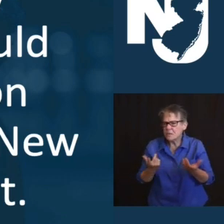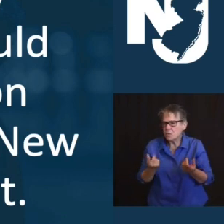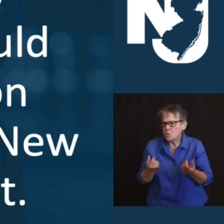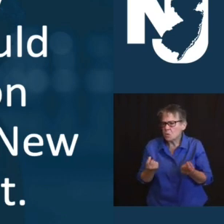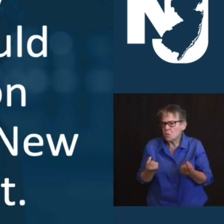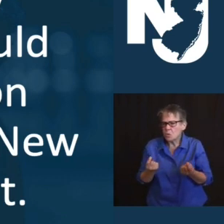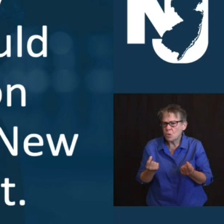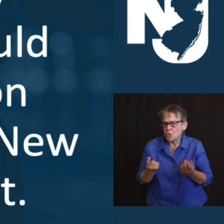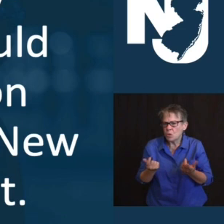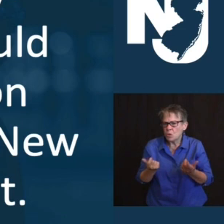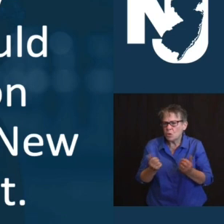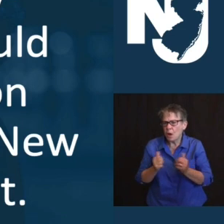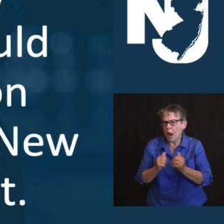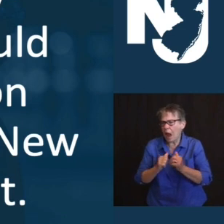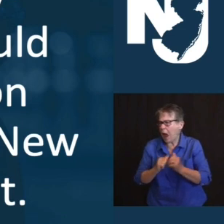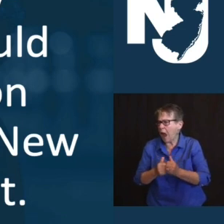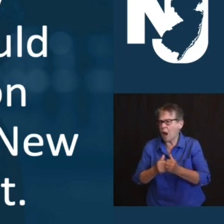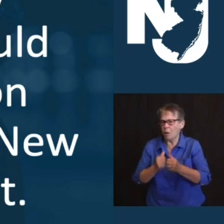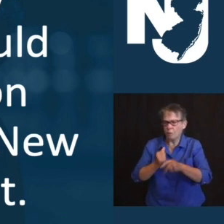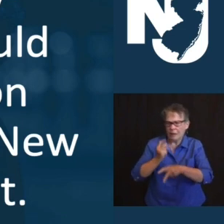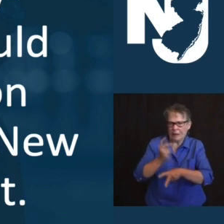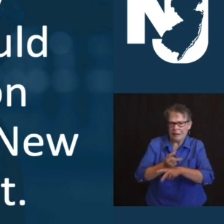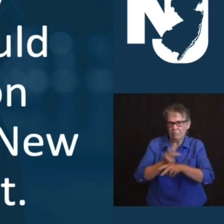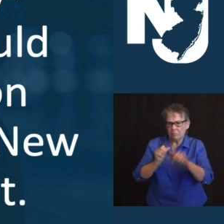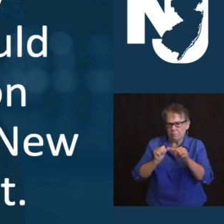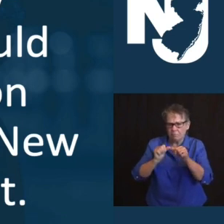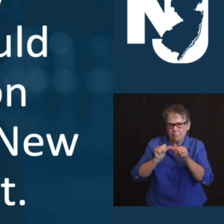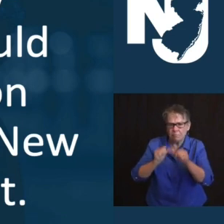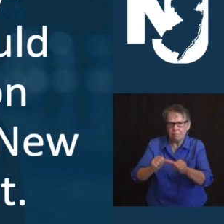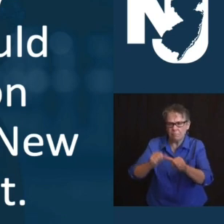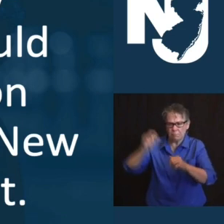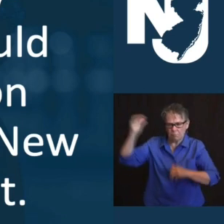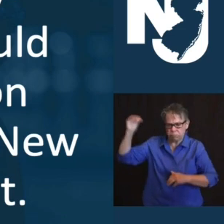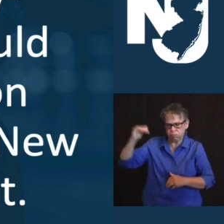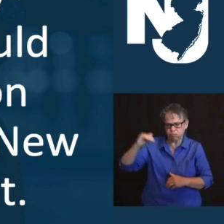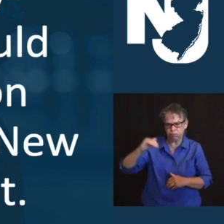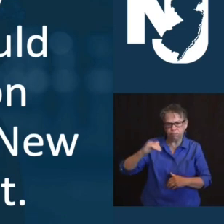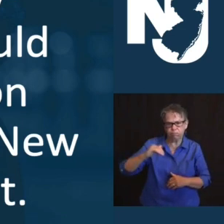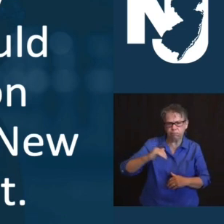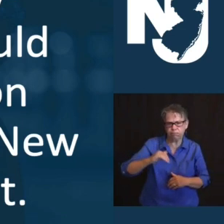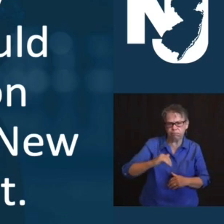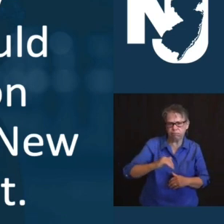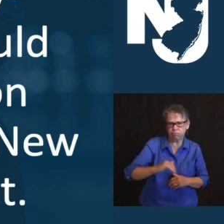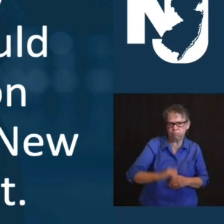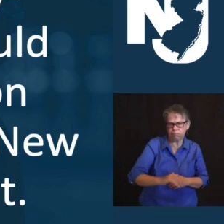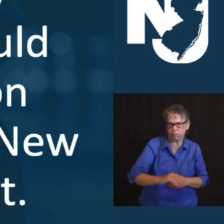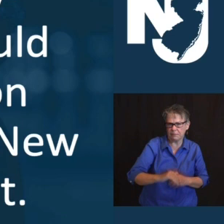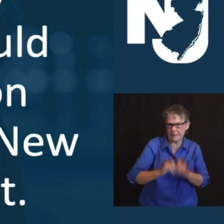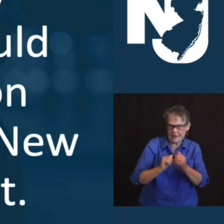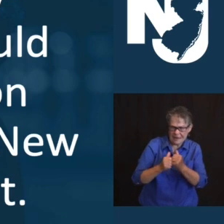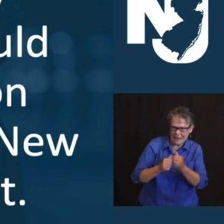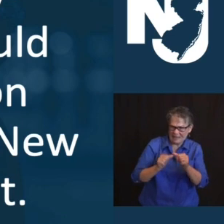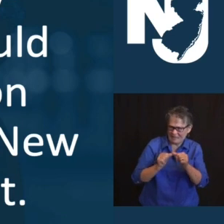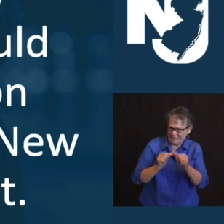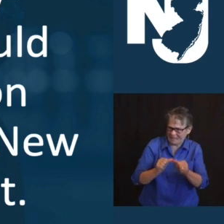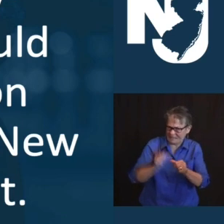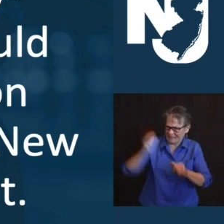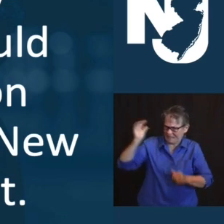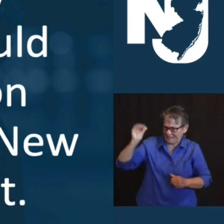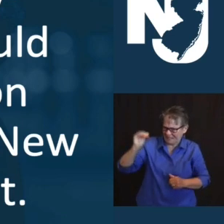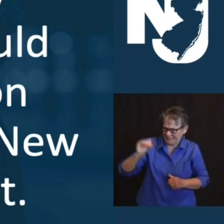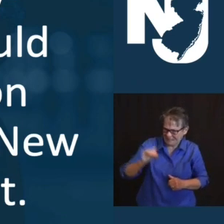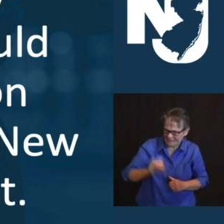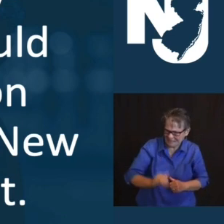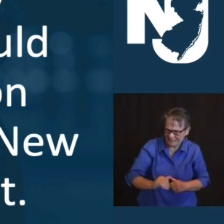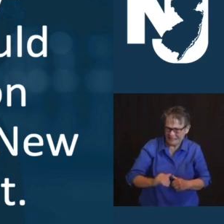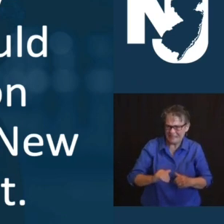tri-state region. We've significantly lowered rates of transmission, put in some of the nation's strongest and best testing protocols,